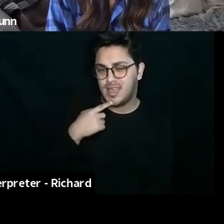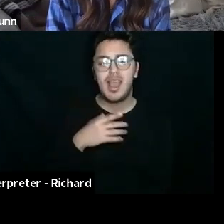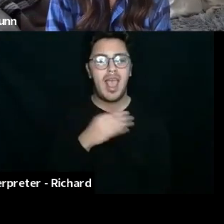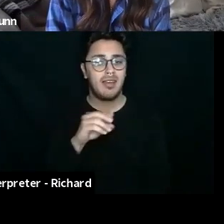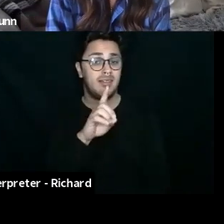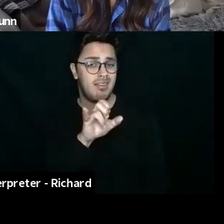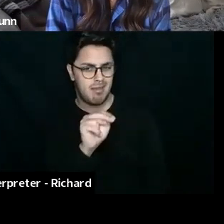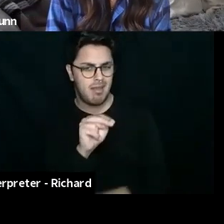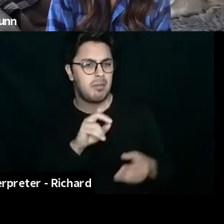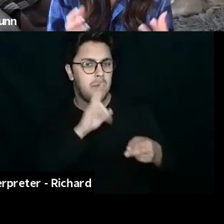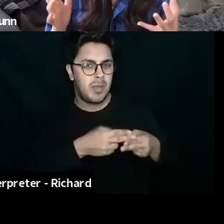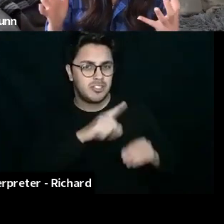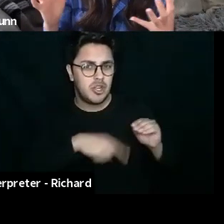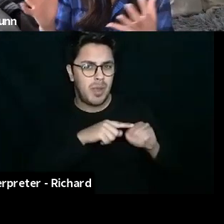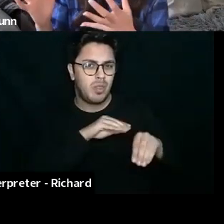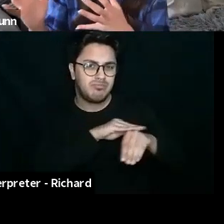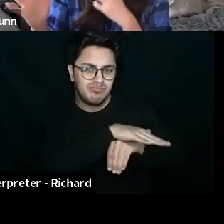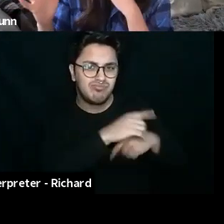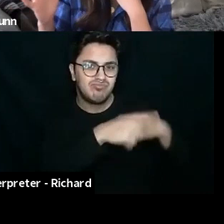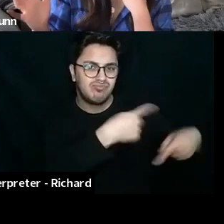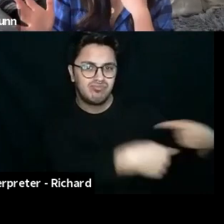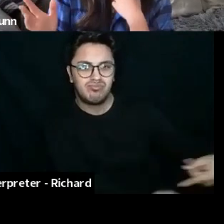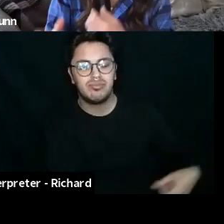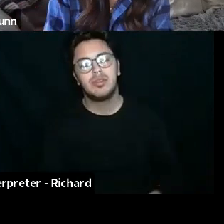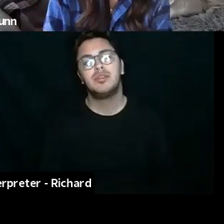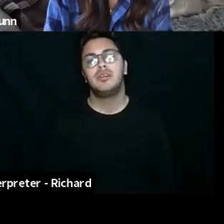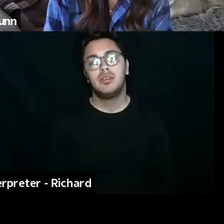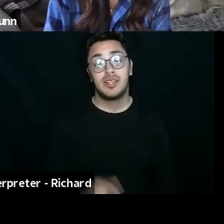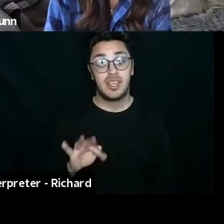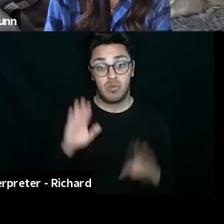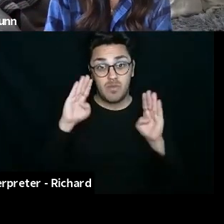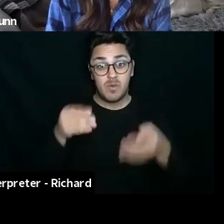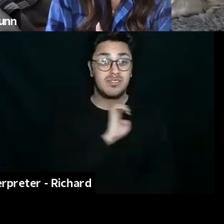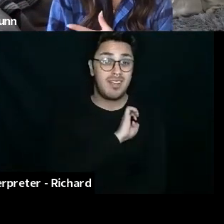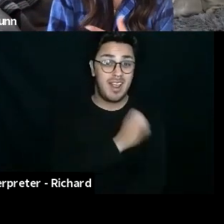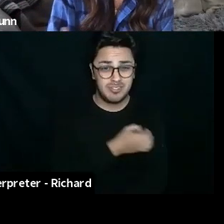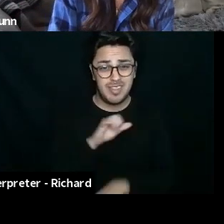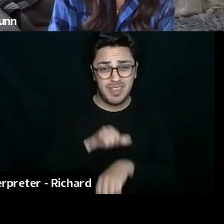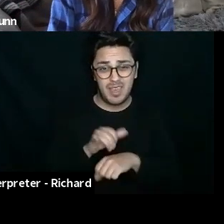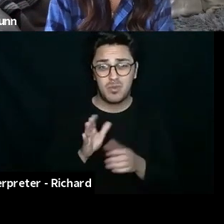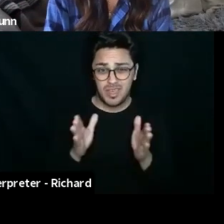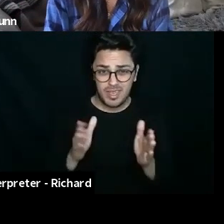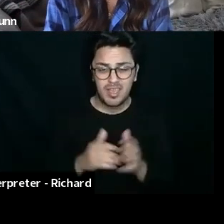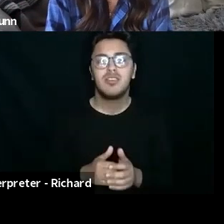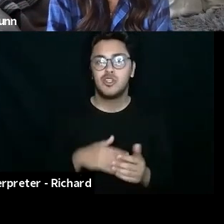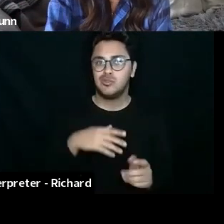that, you know, if we can just rally it and focus our energies that way, you know, the good does outweigh the